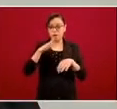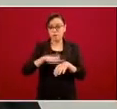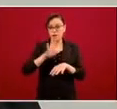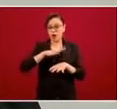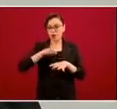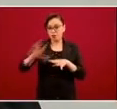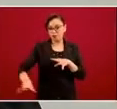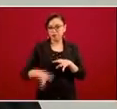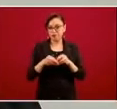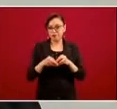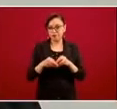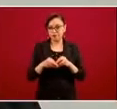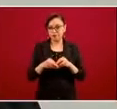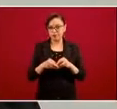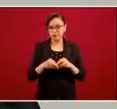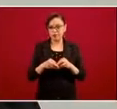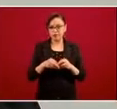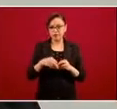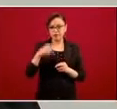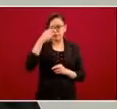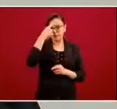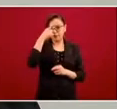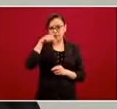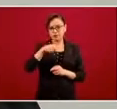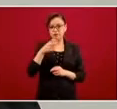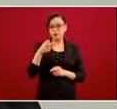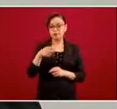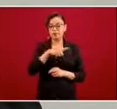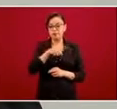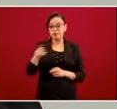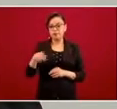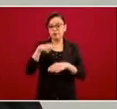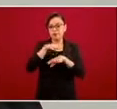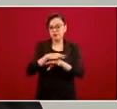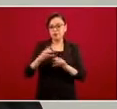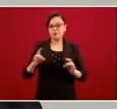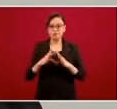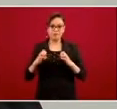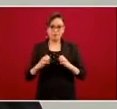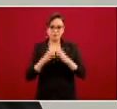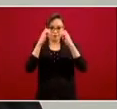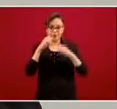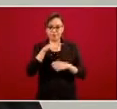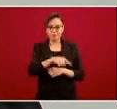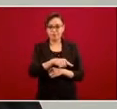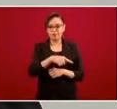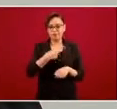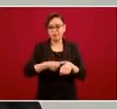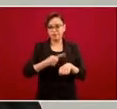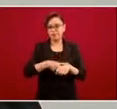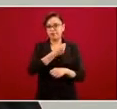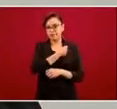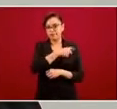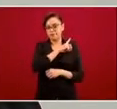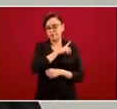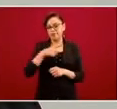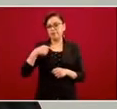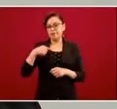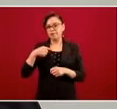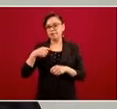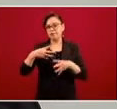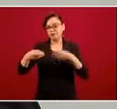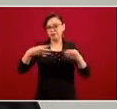Recently, we had 3 new members that are gonna be helpful specifically for the valorization of